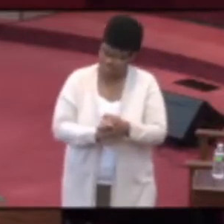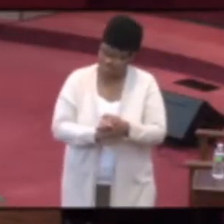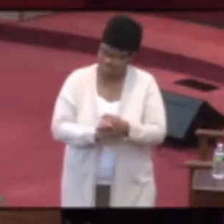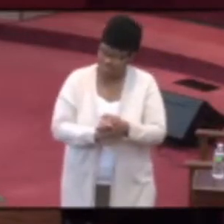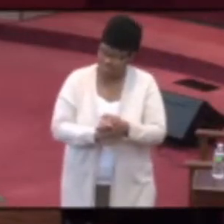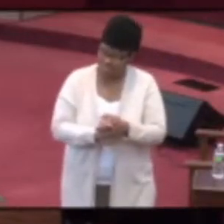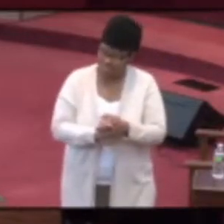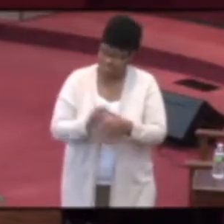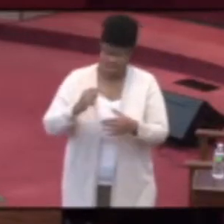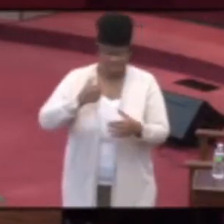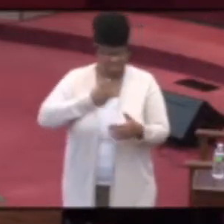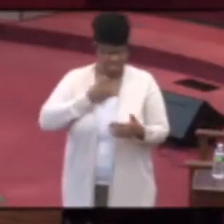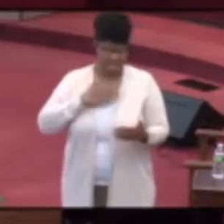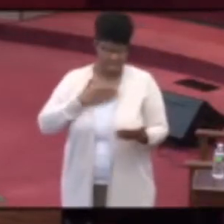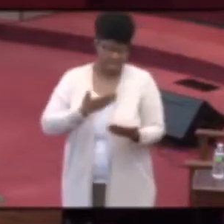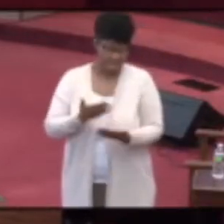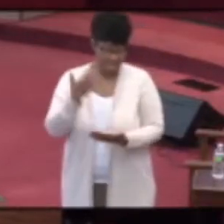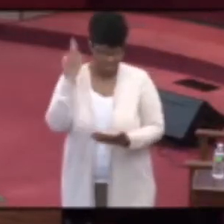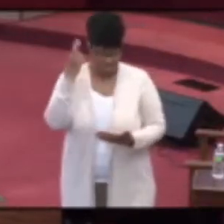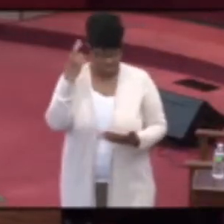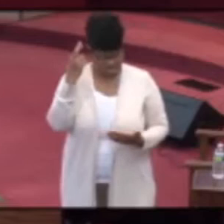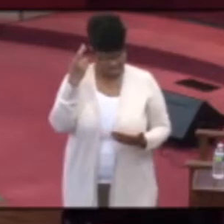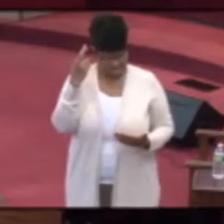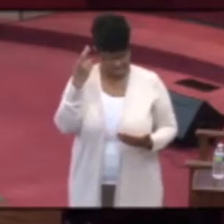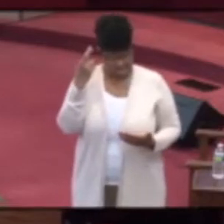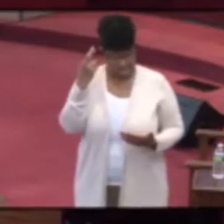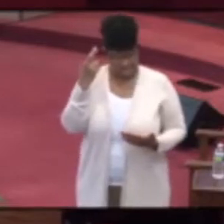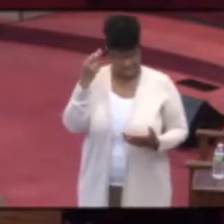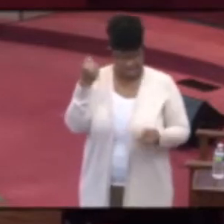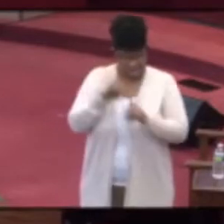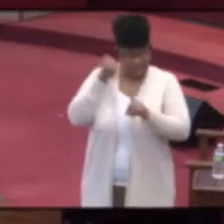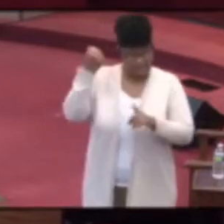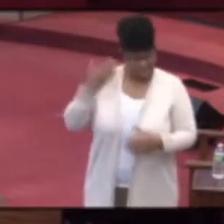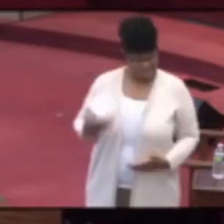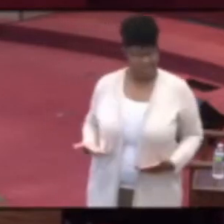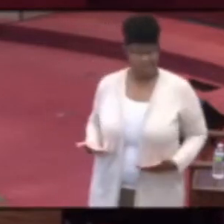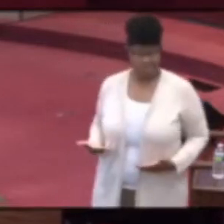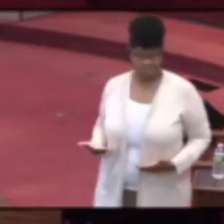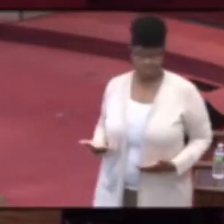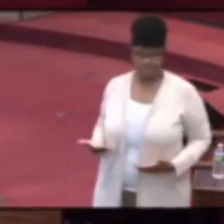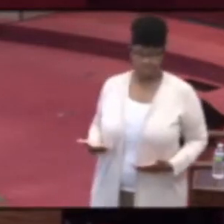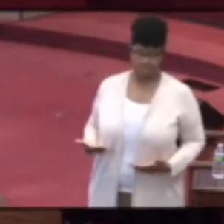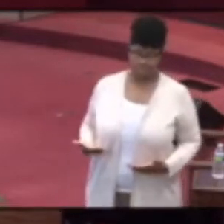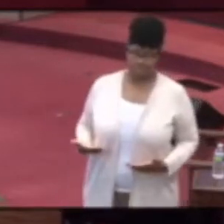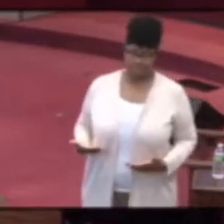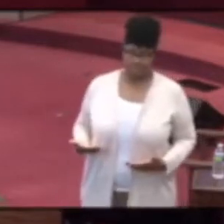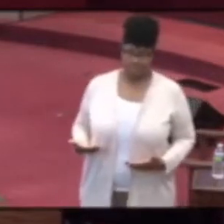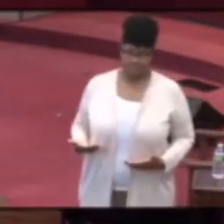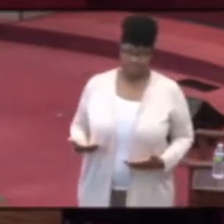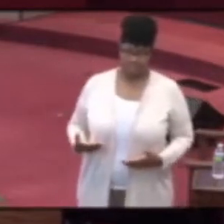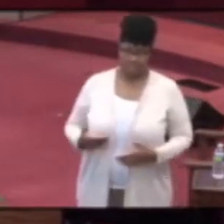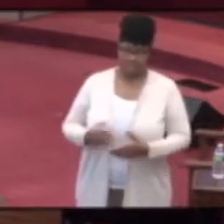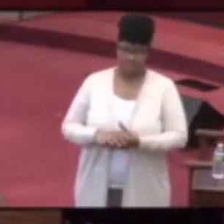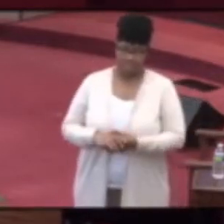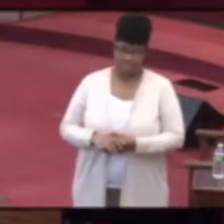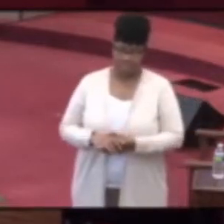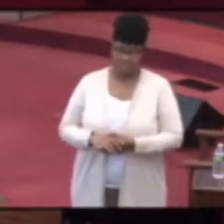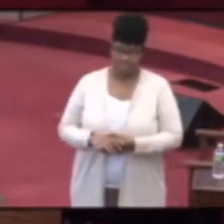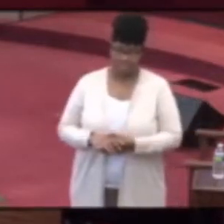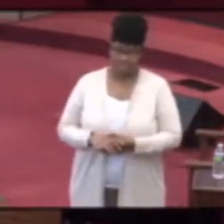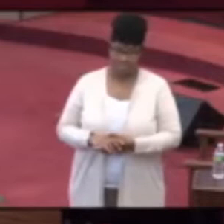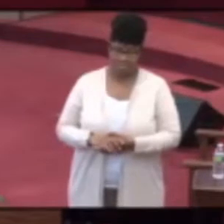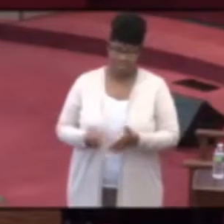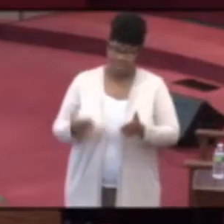Now, I'm going to make my confession as to why the question hit me the way that it did. Because I have so often, Mount